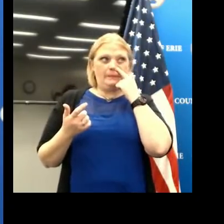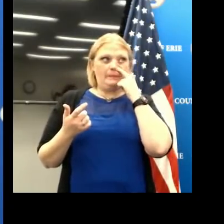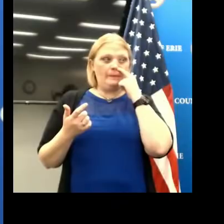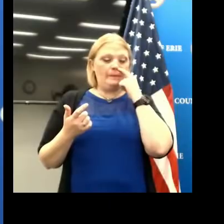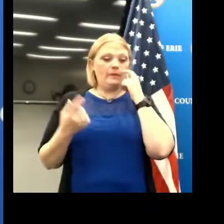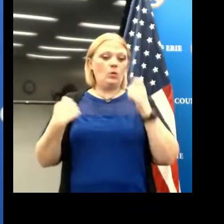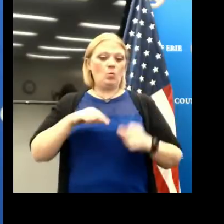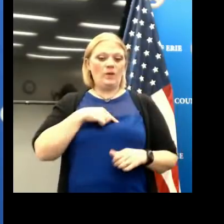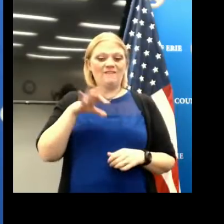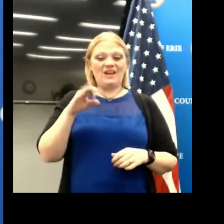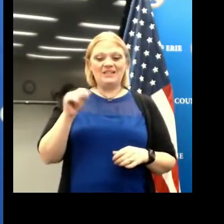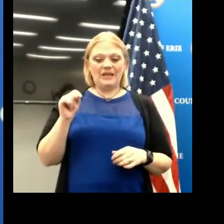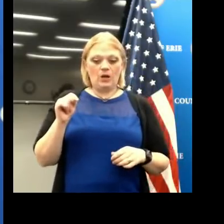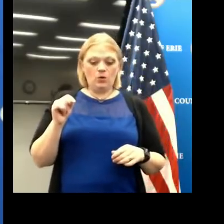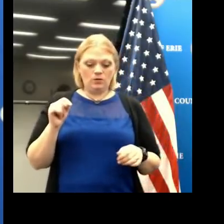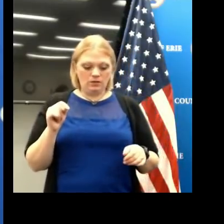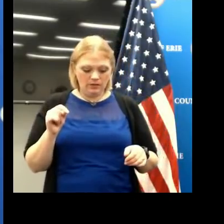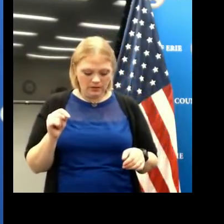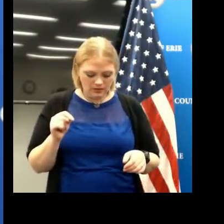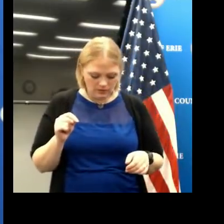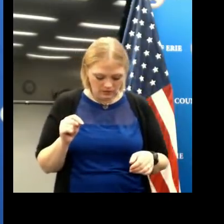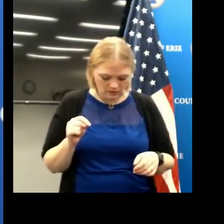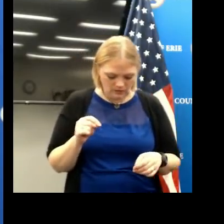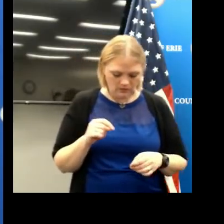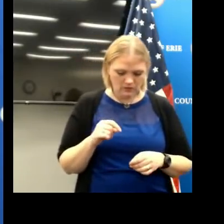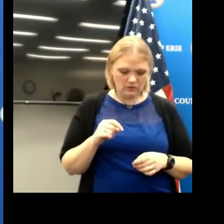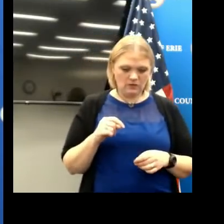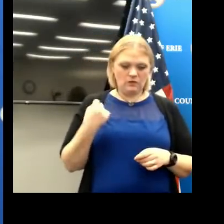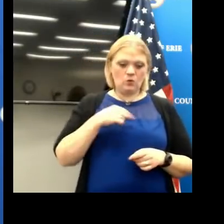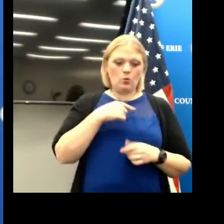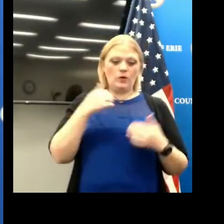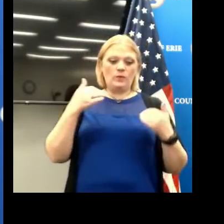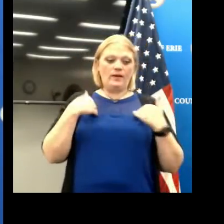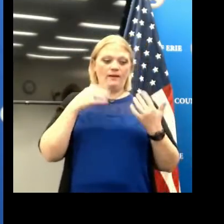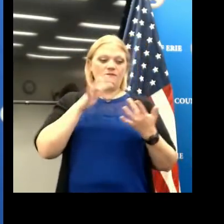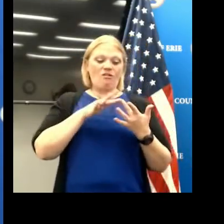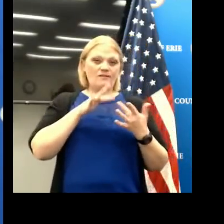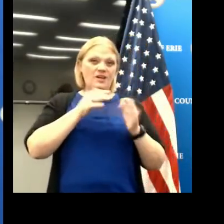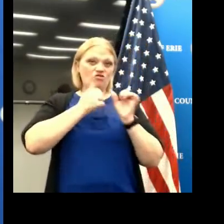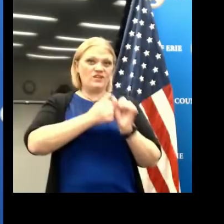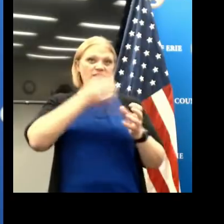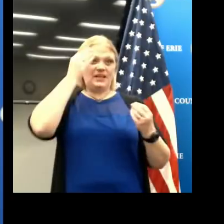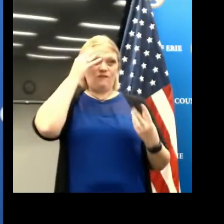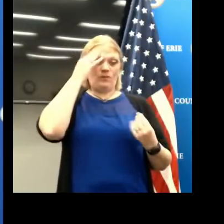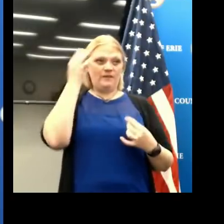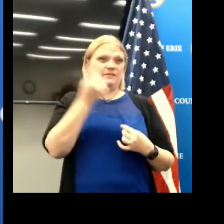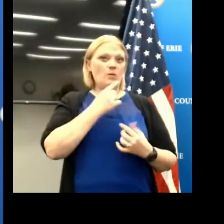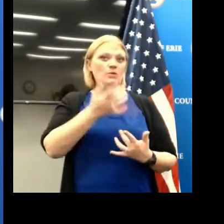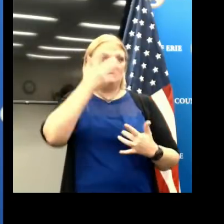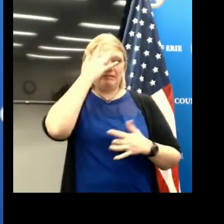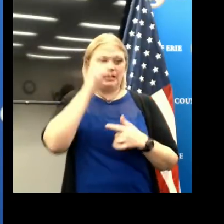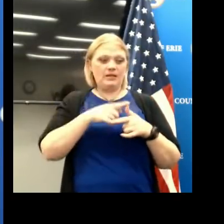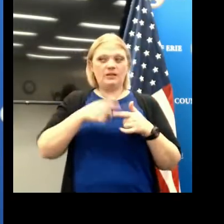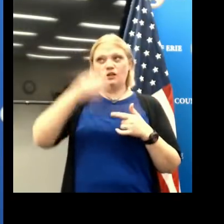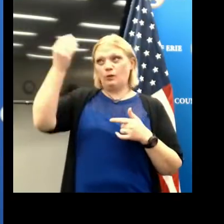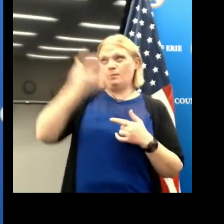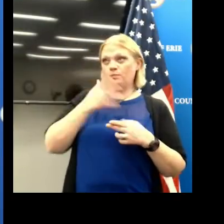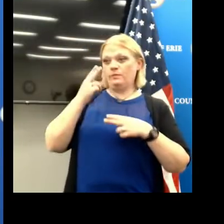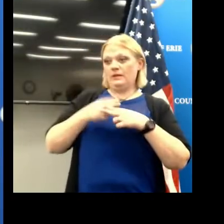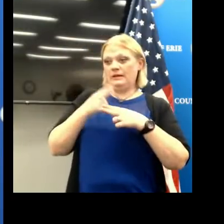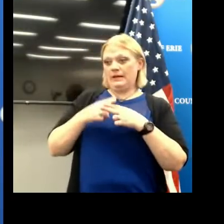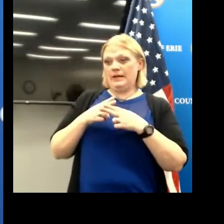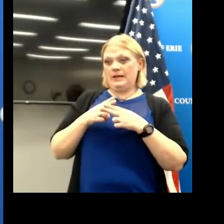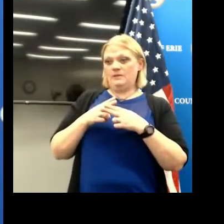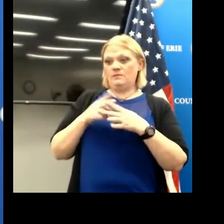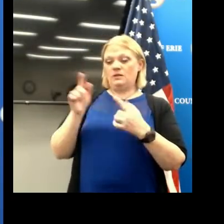finding out when we get contact tracing information of someone who's sick, and then they give us the names of the individuals that they were in